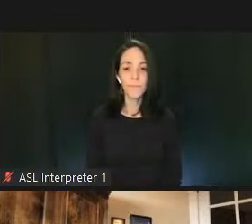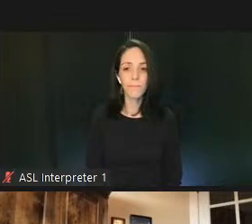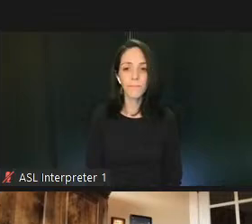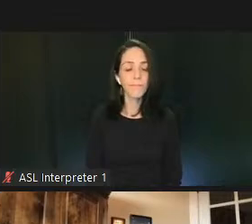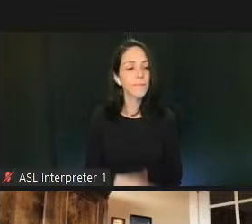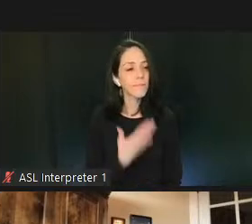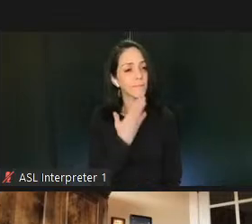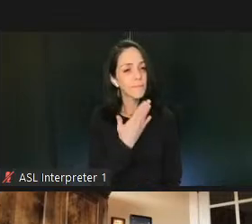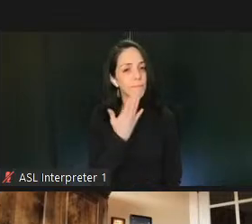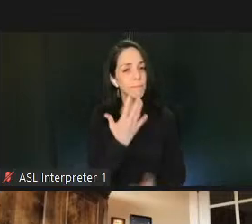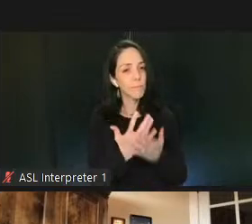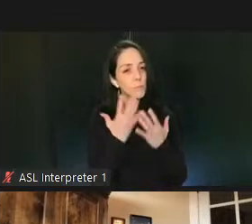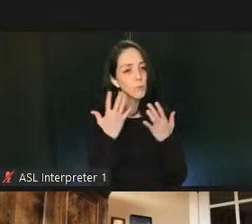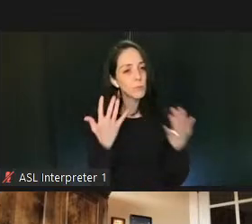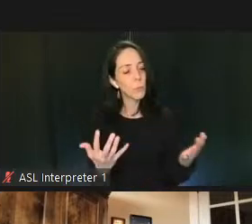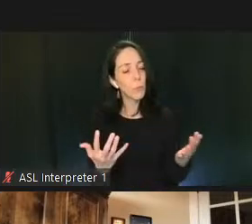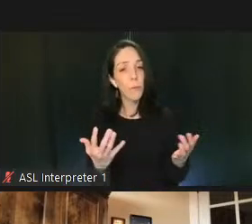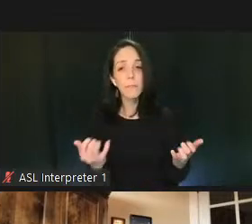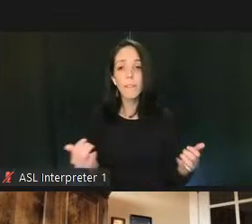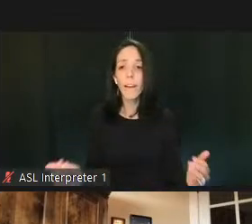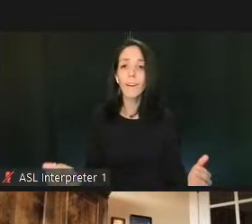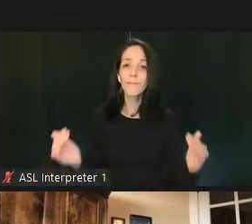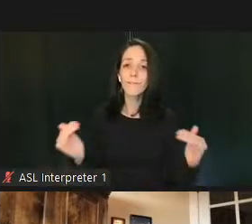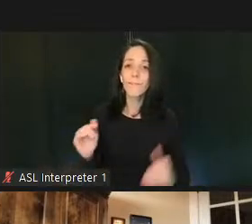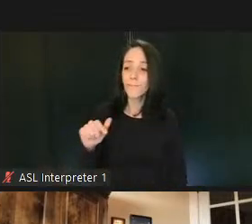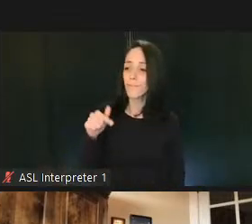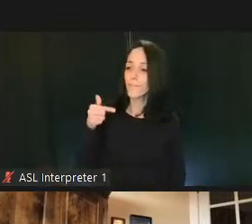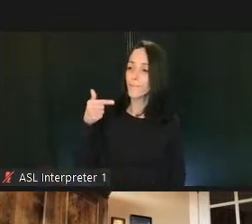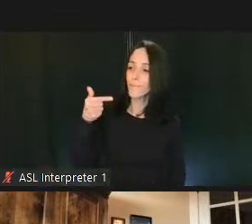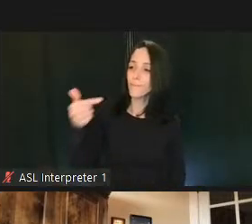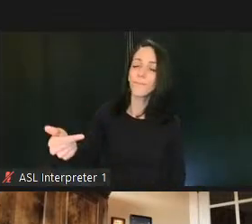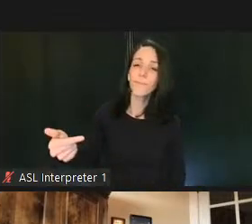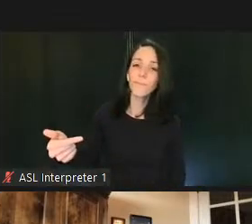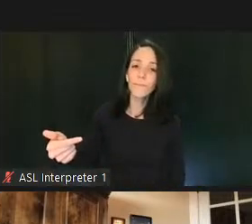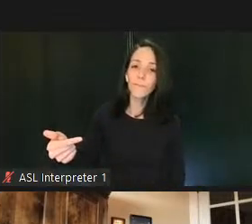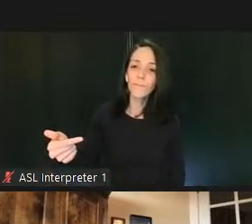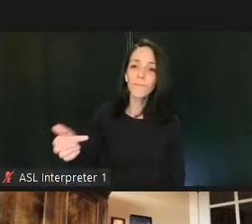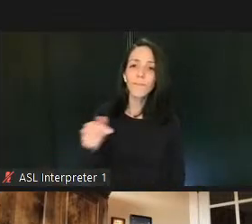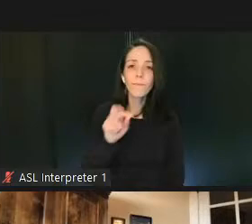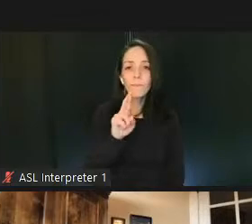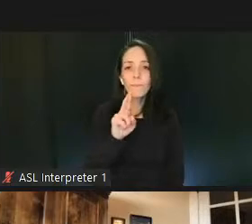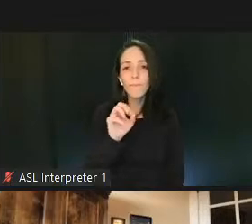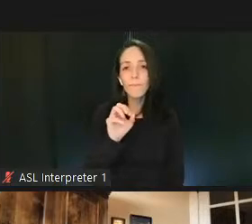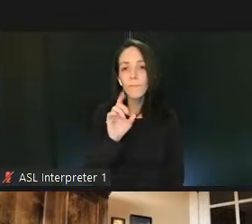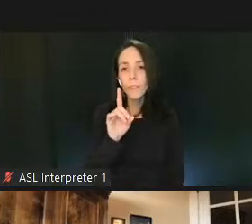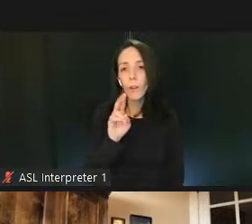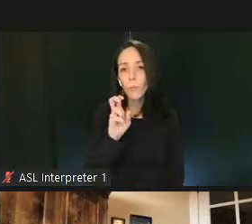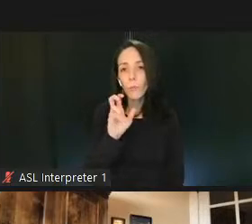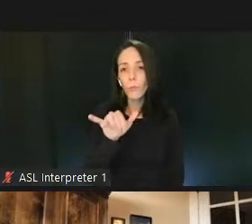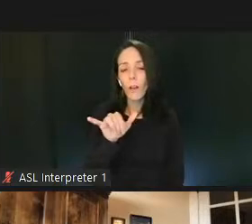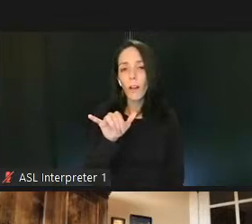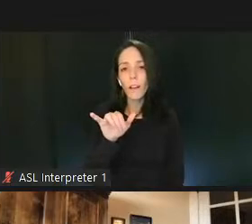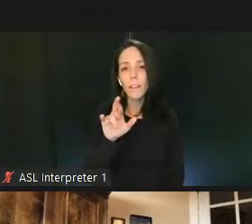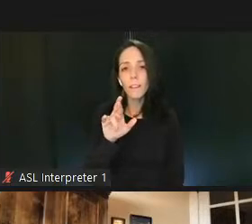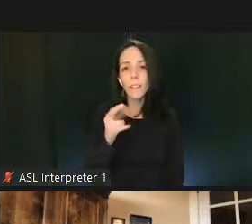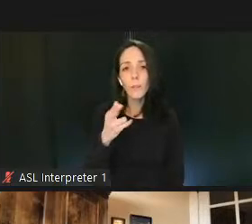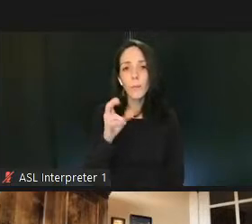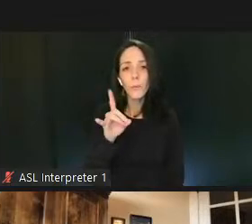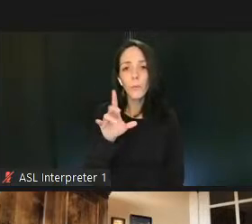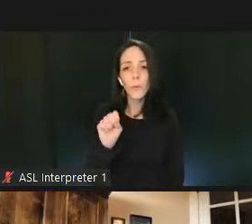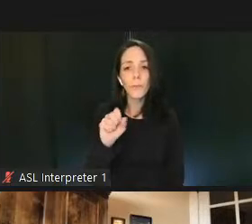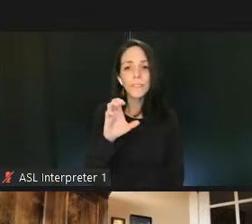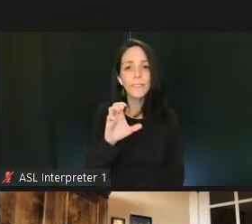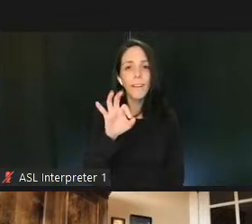Thank you very much. And with that, I will turn it over to Rodney Rhodes, our interim CFO, to go through